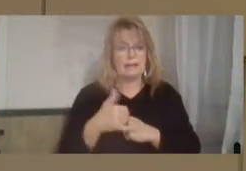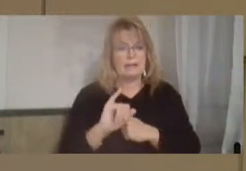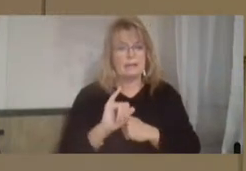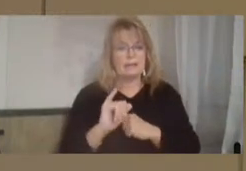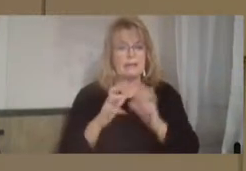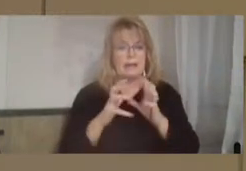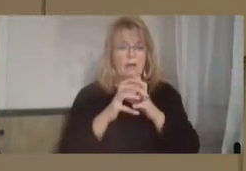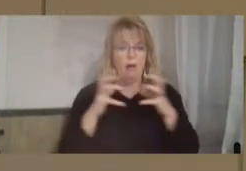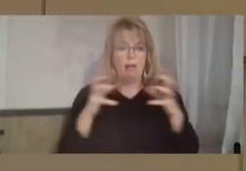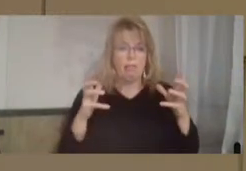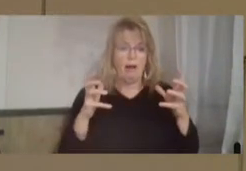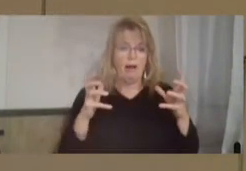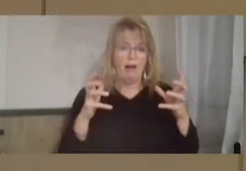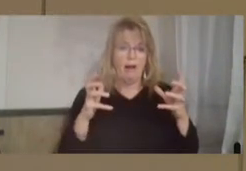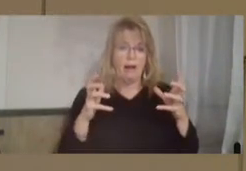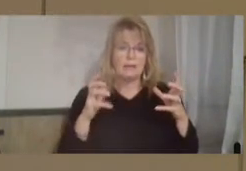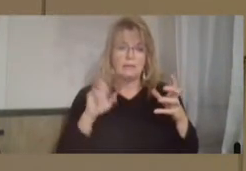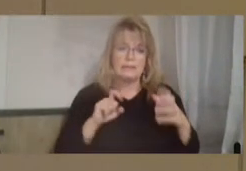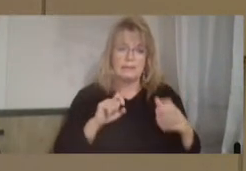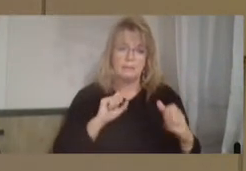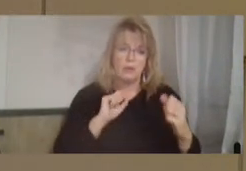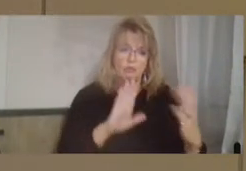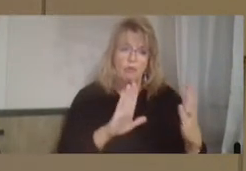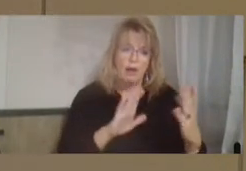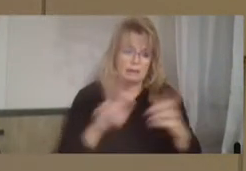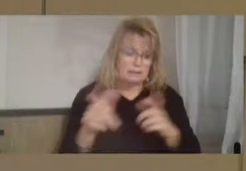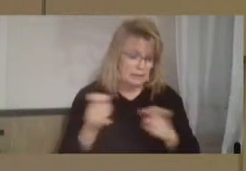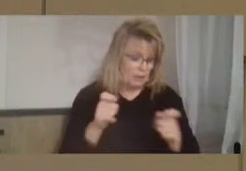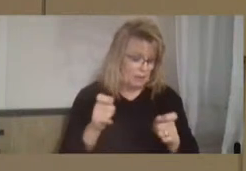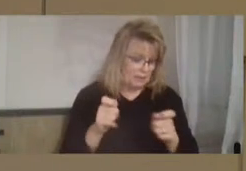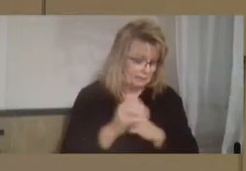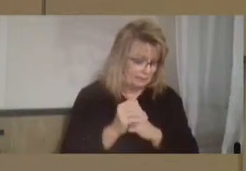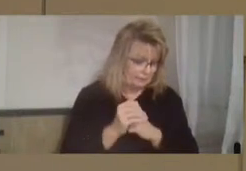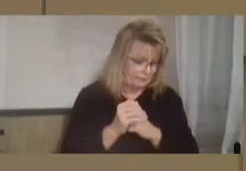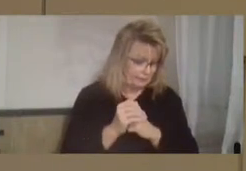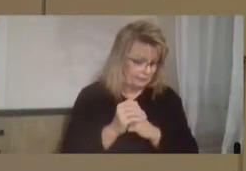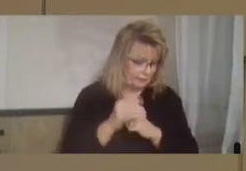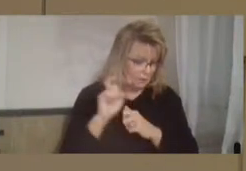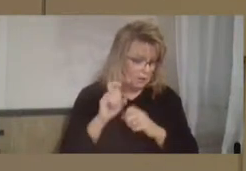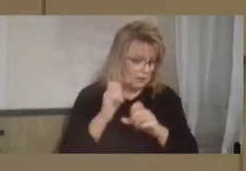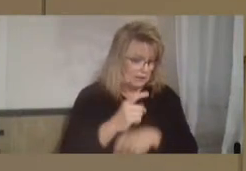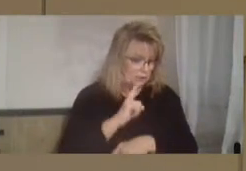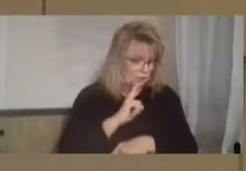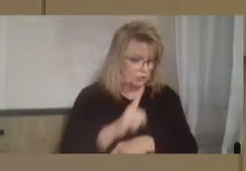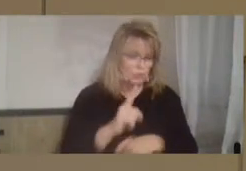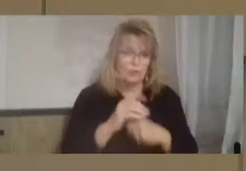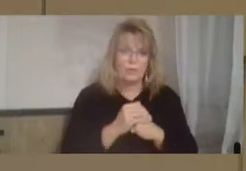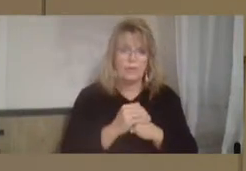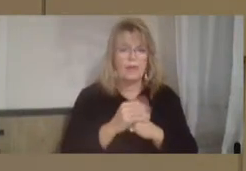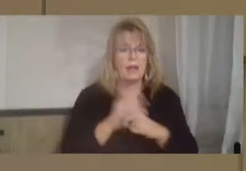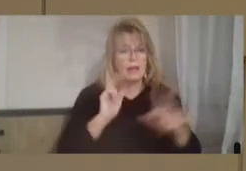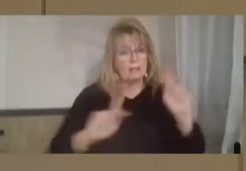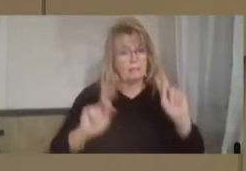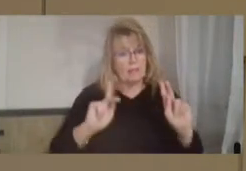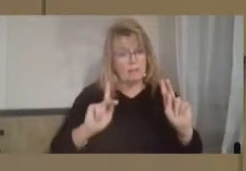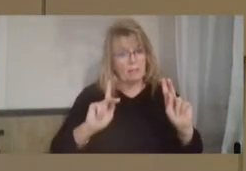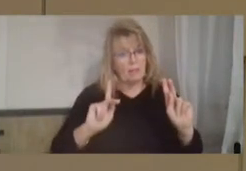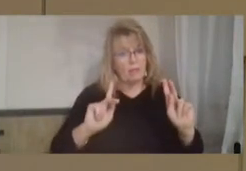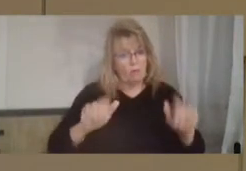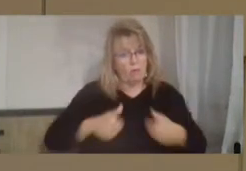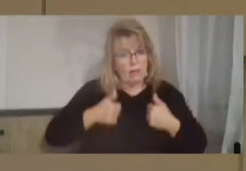be addressed and dealt with. And we need to ensure that the residents along that Fountain